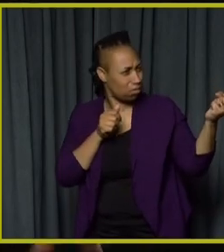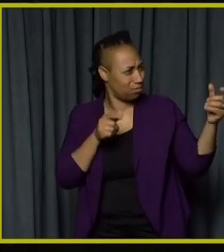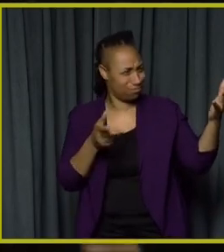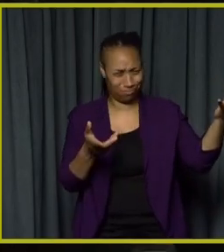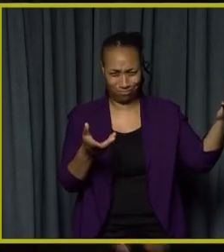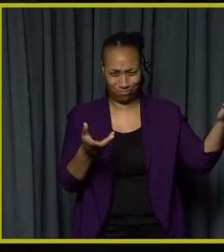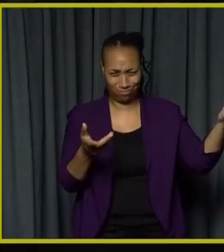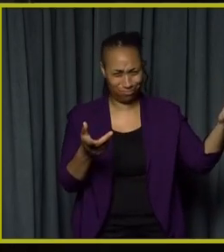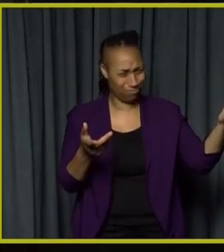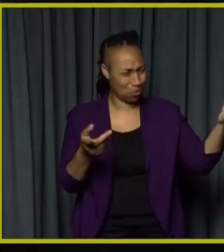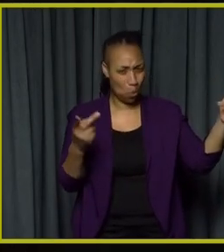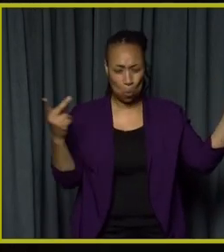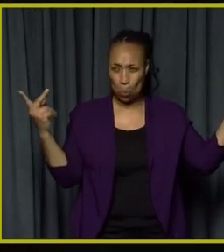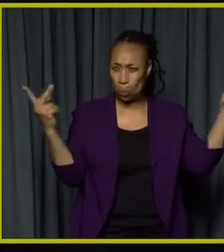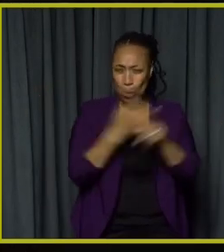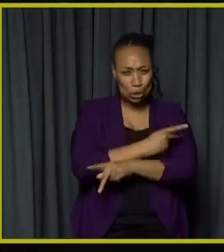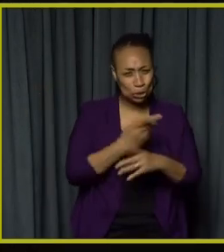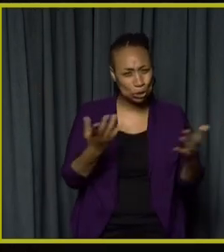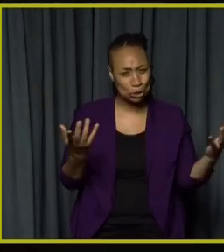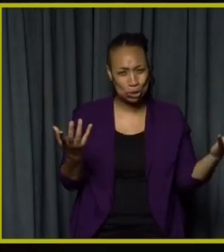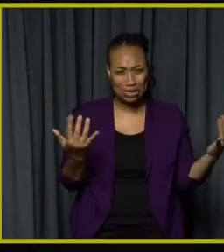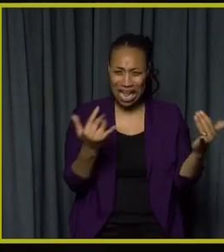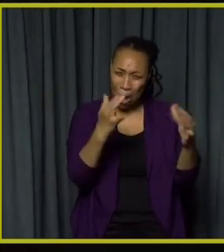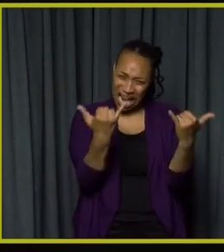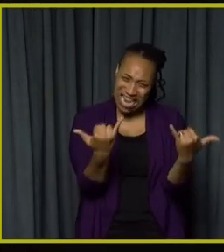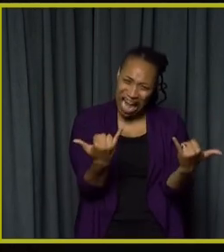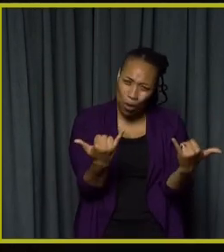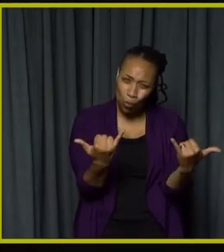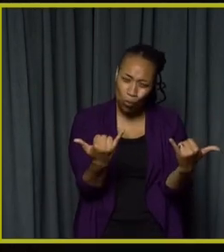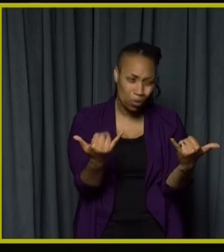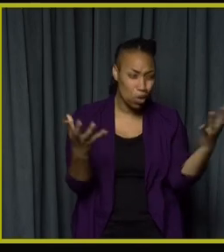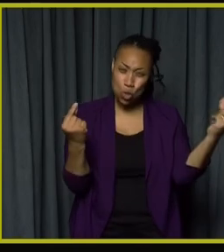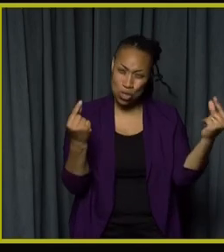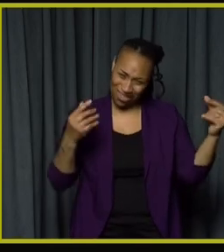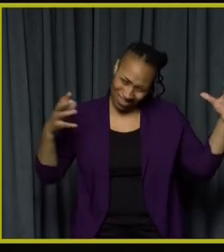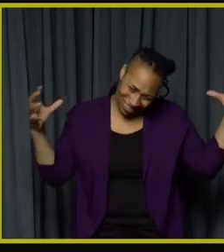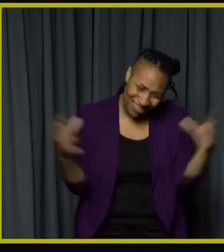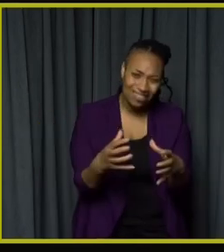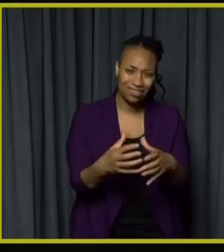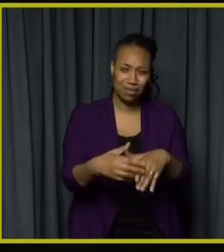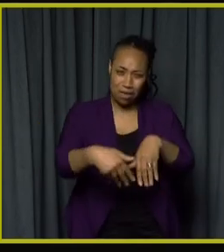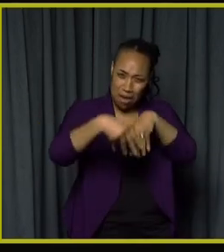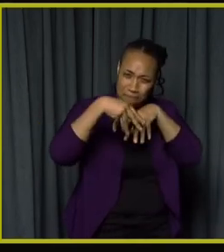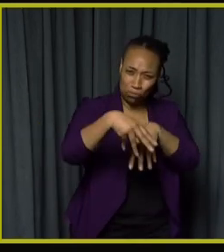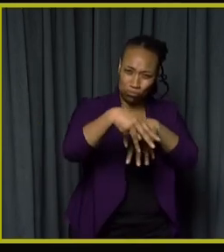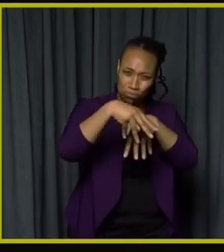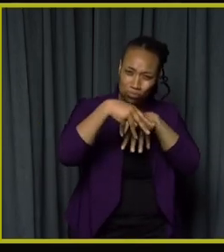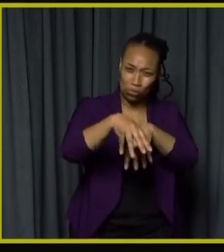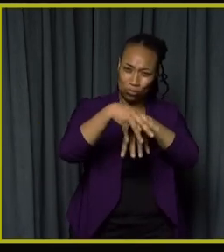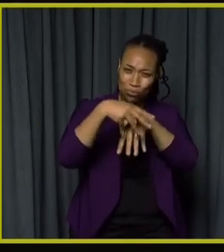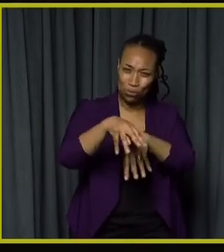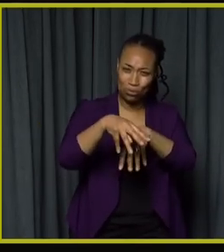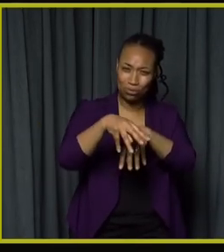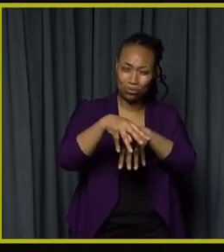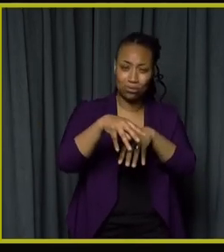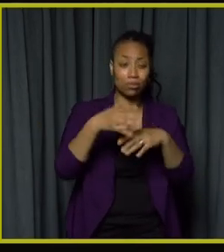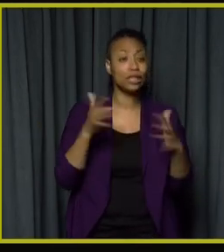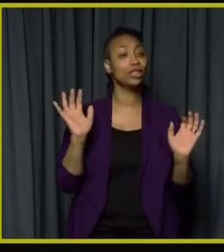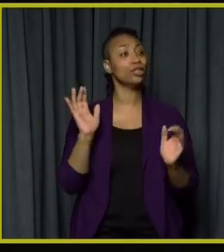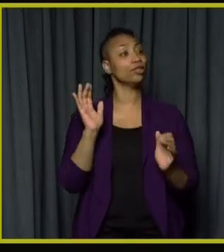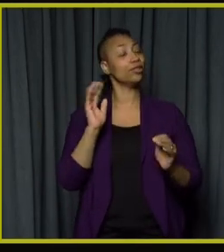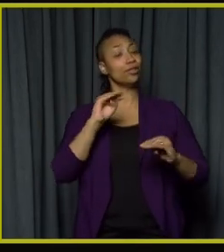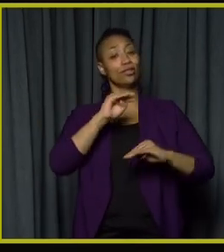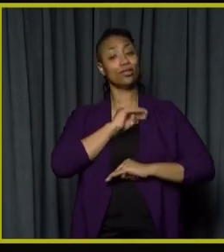this marching and protesting in the street would be to demand too little. And we have the capacity to change the